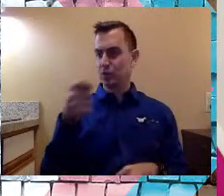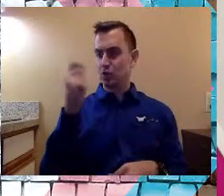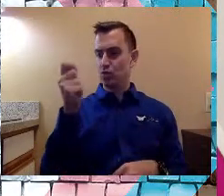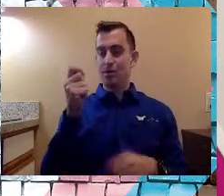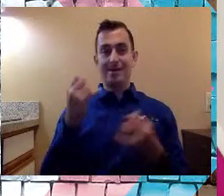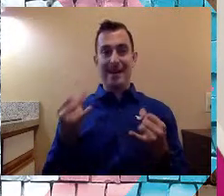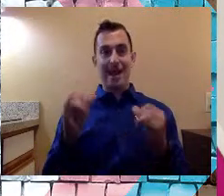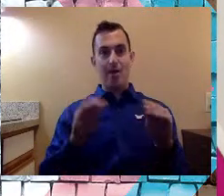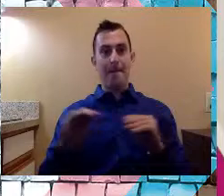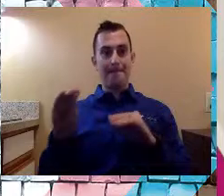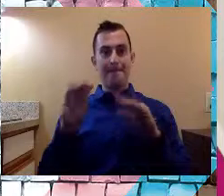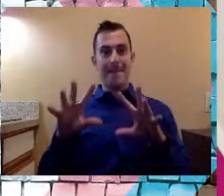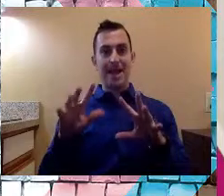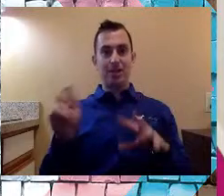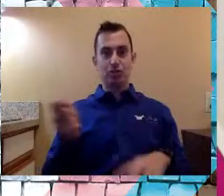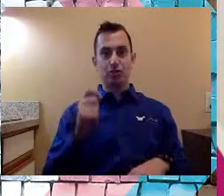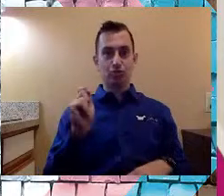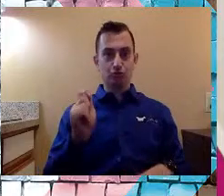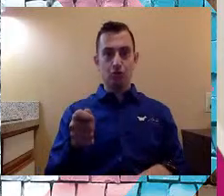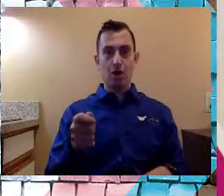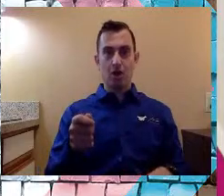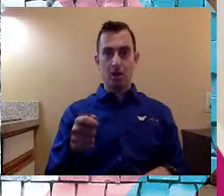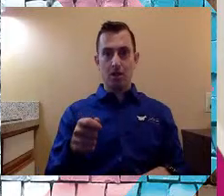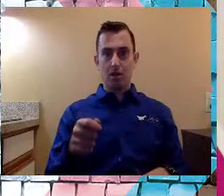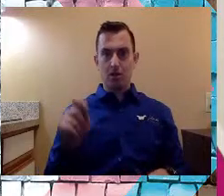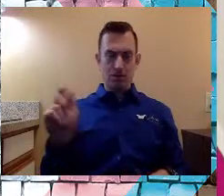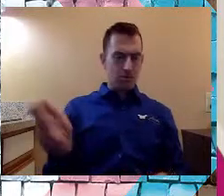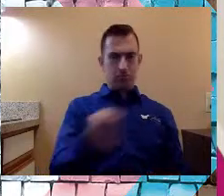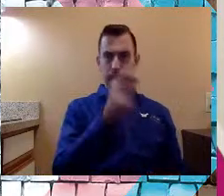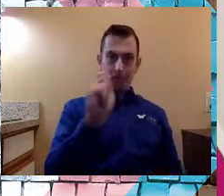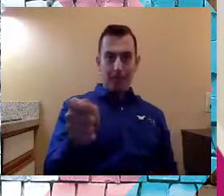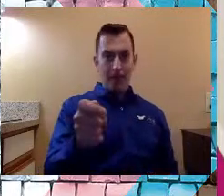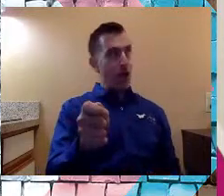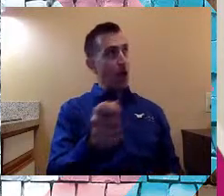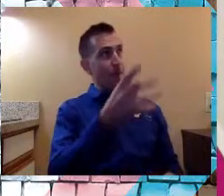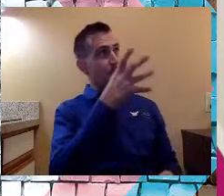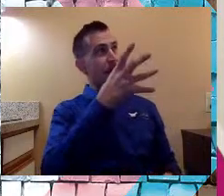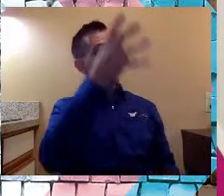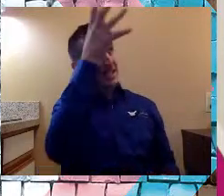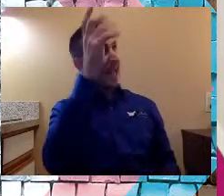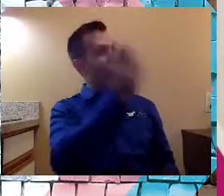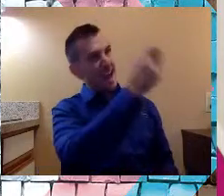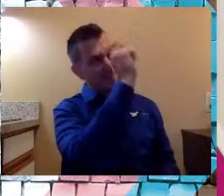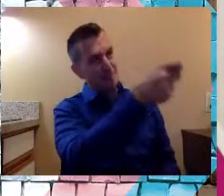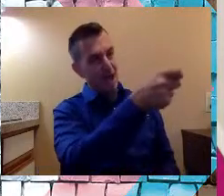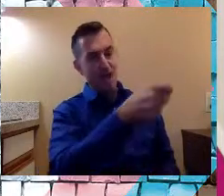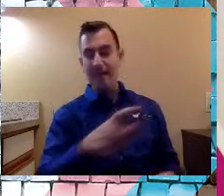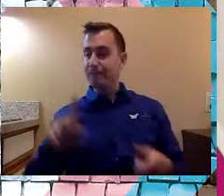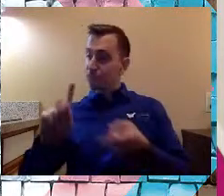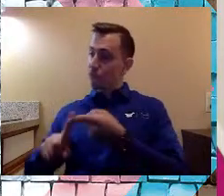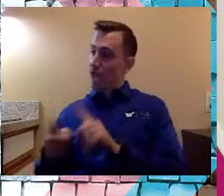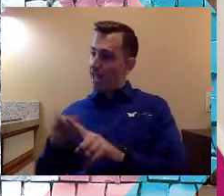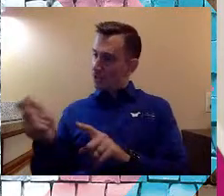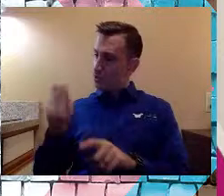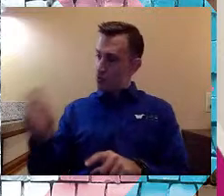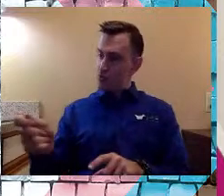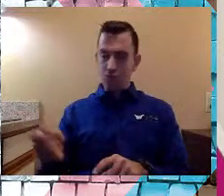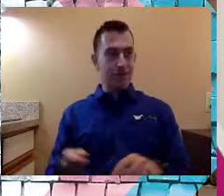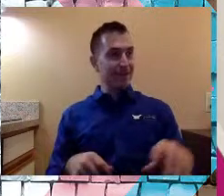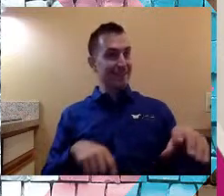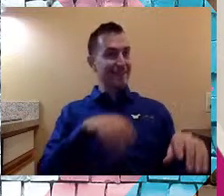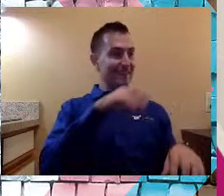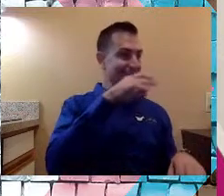magic wand that you can cast spells on your parents, or your friends, or your cat, or your